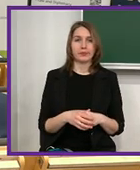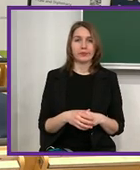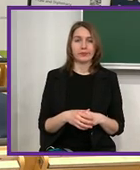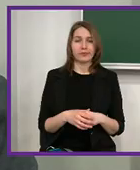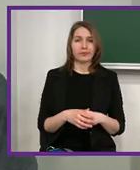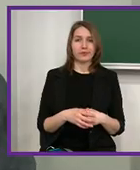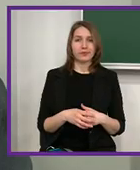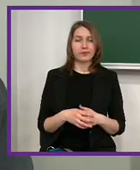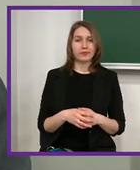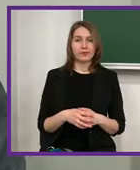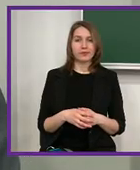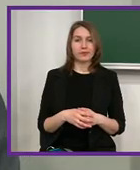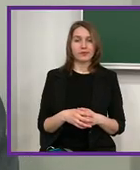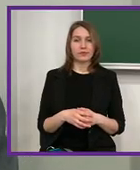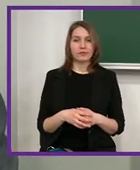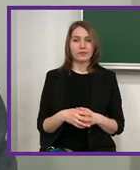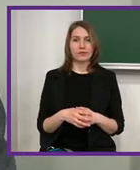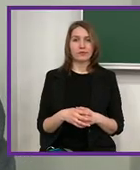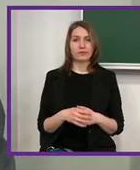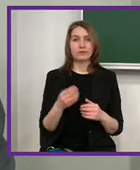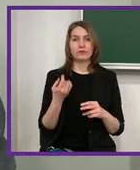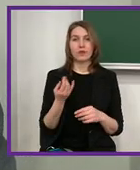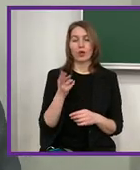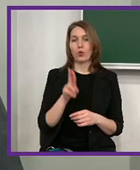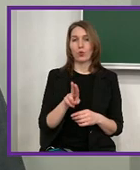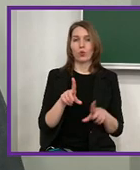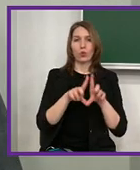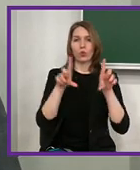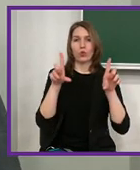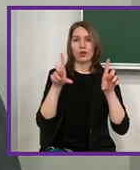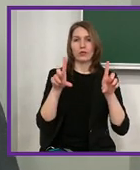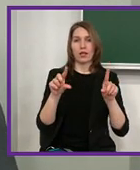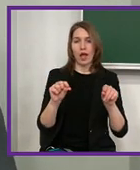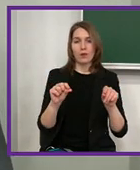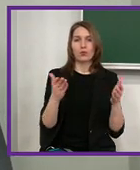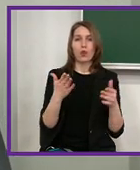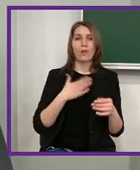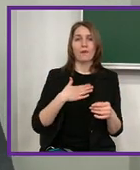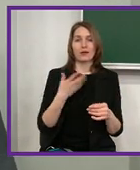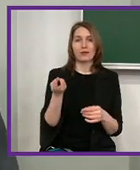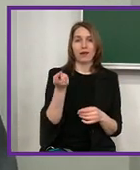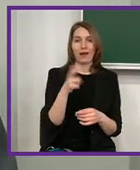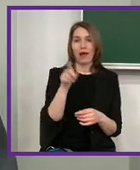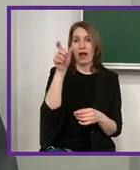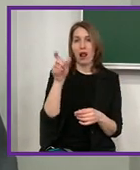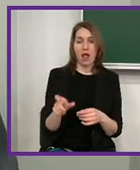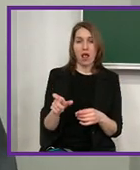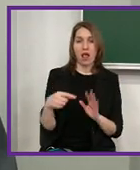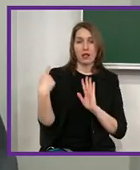The company, my client, asked the suppliers to address labor abuses, but they still often paid the lowest price available in the open